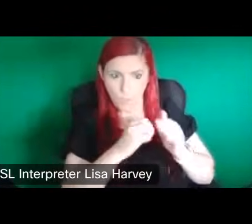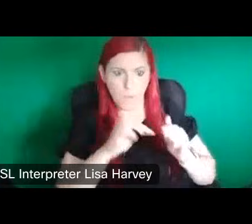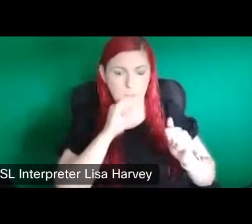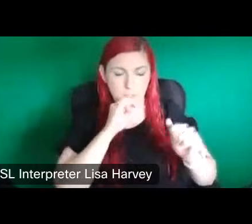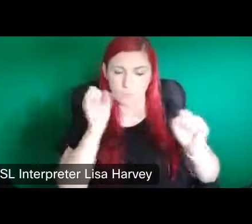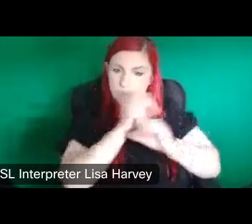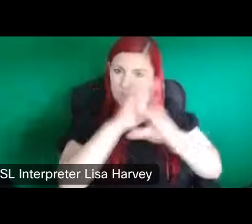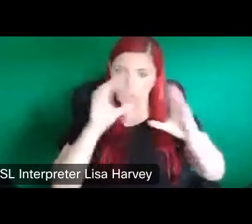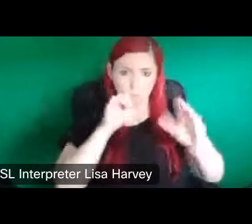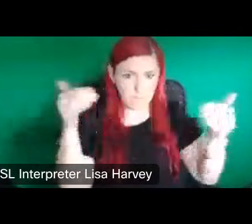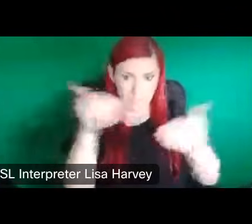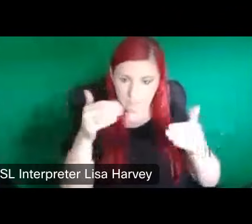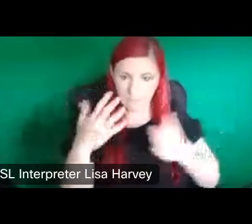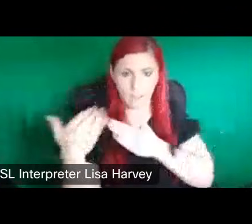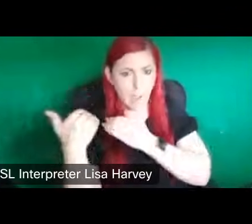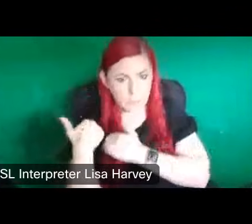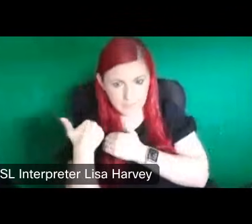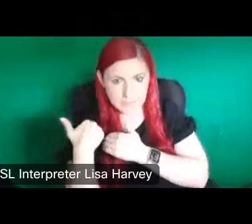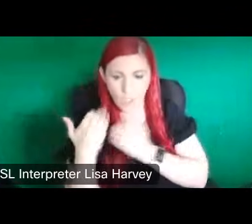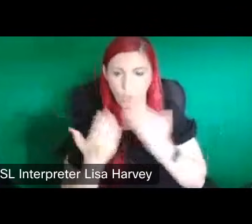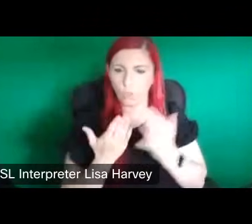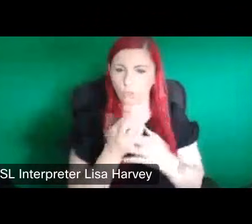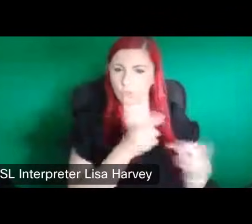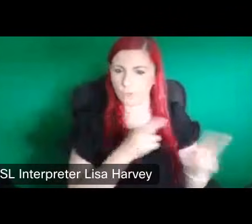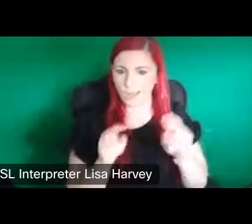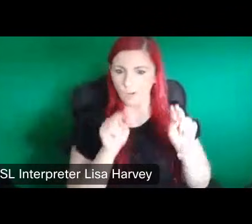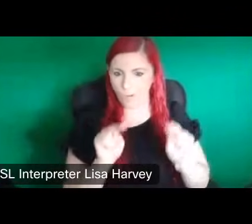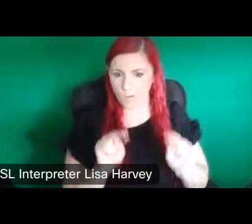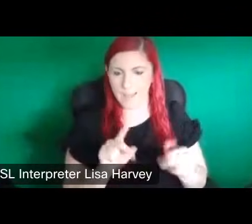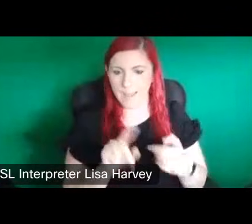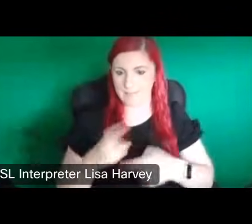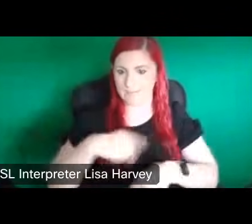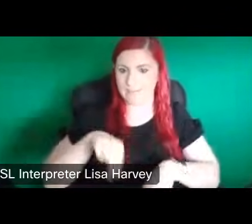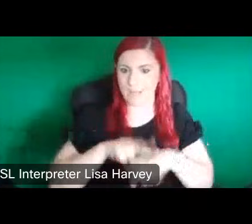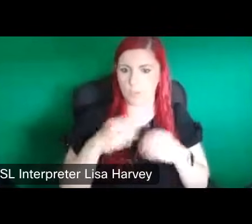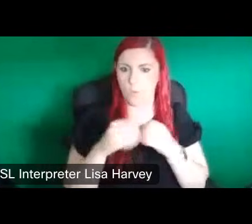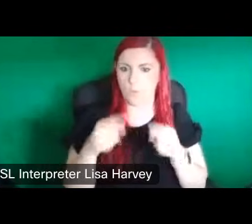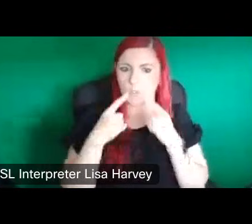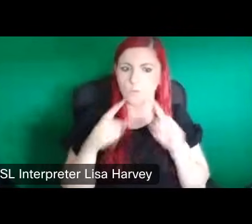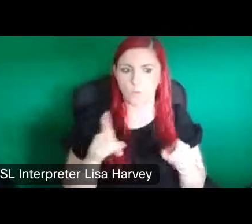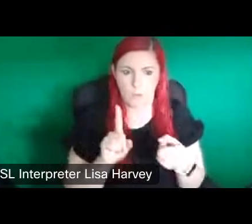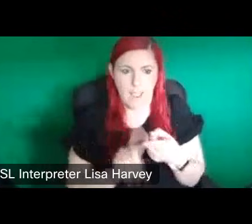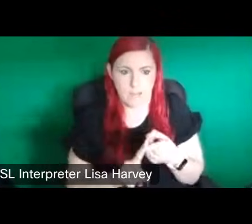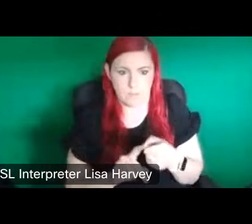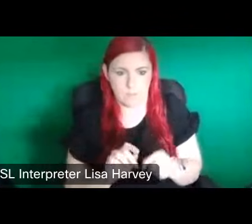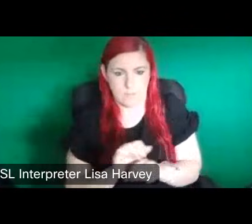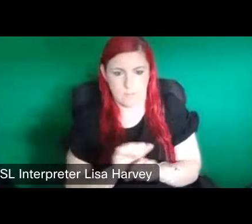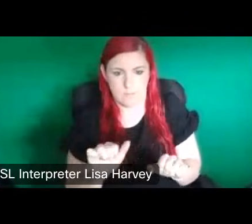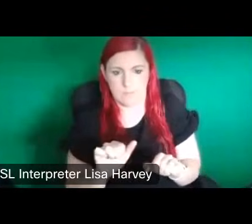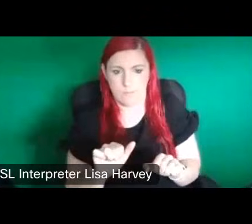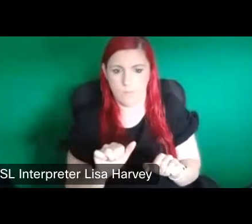and accountability through regular audits, as well as National Open Disclosure Annual Report, which is, of course,